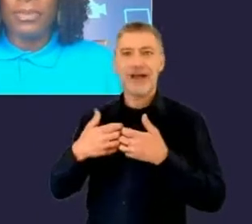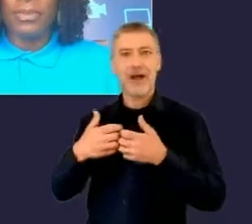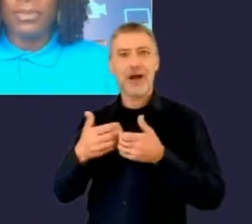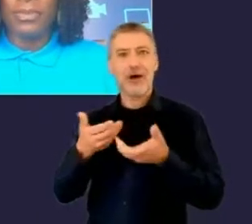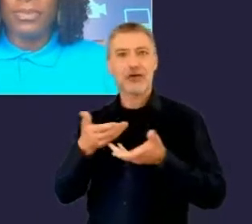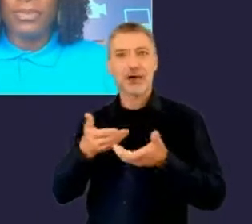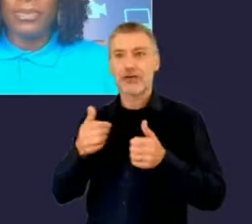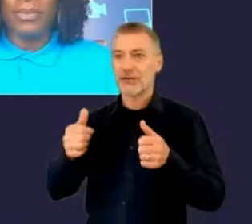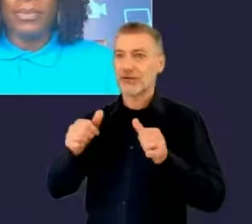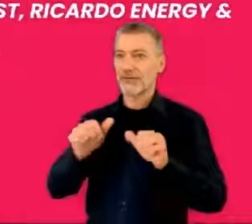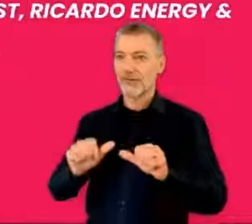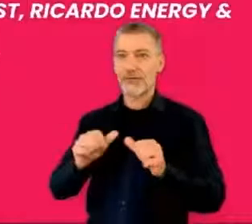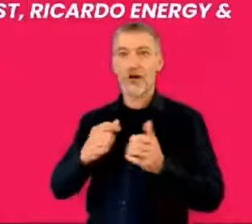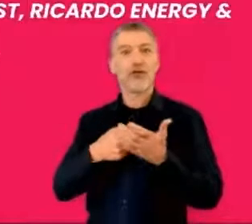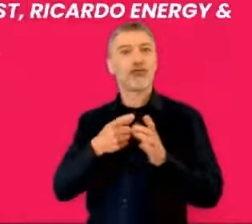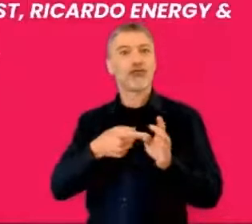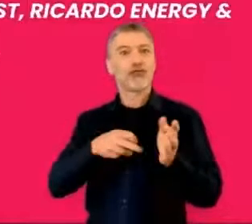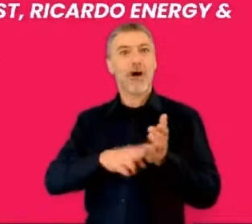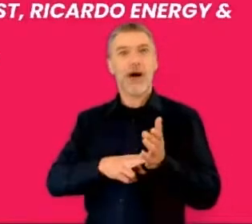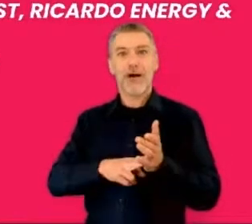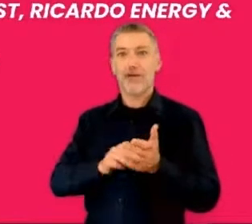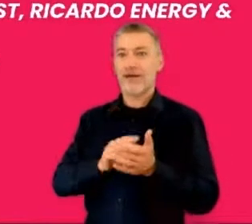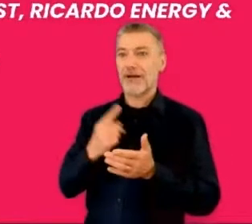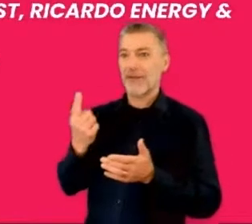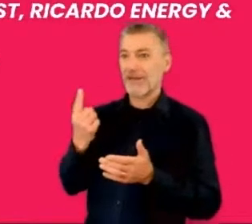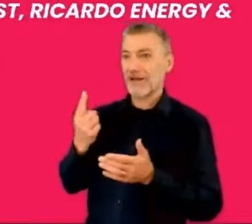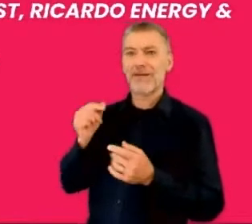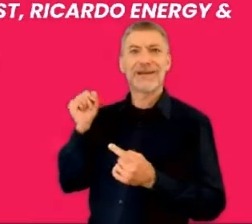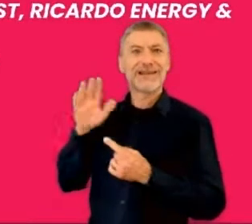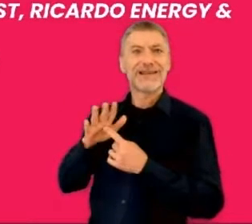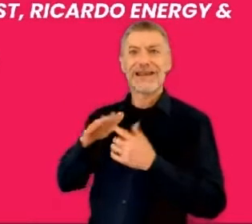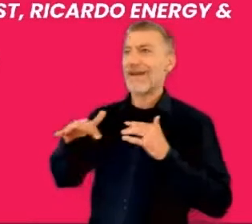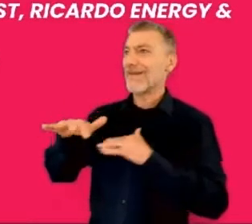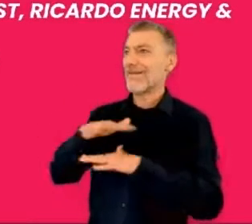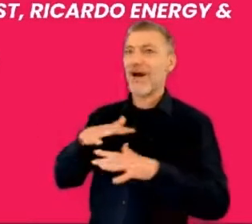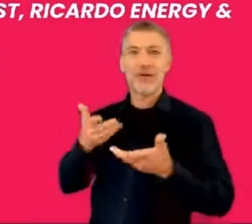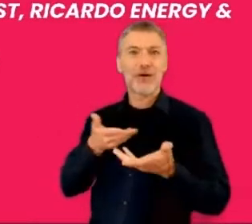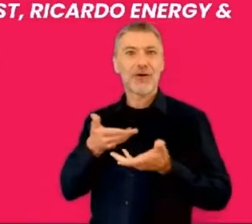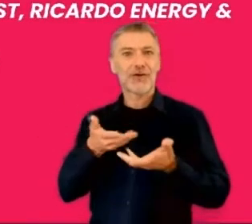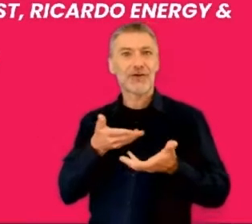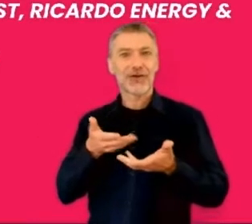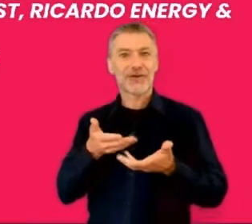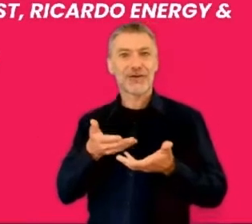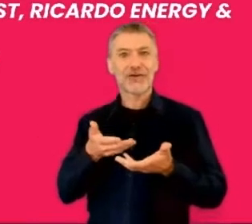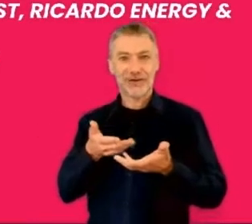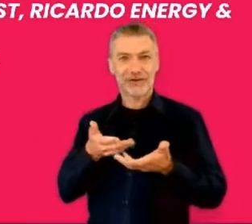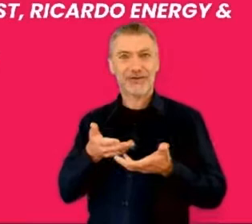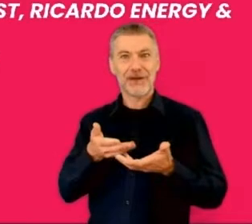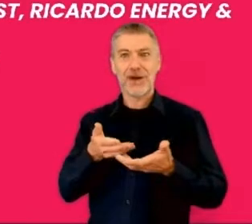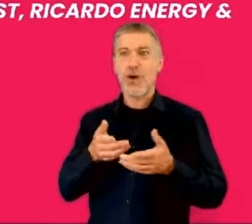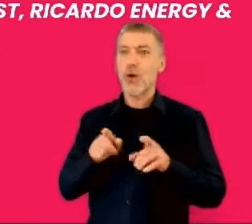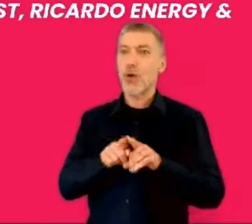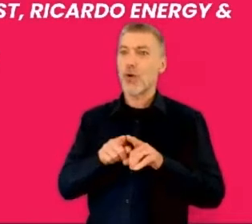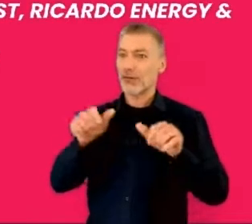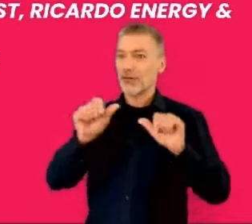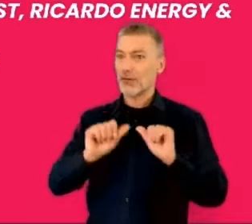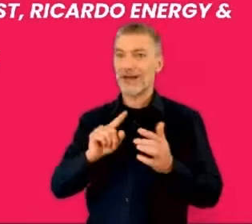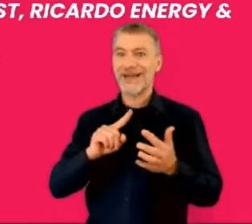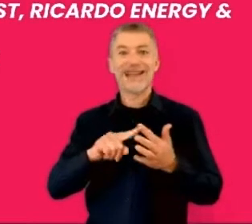Environment, Ryan Hale, senior environment consultant, Ricardo Energy and Environment, Arusa Adizi,